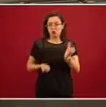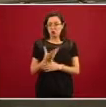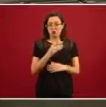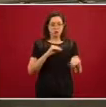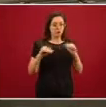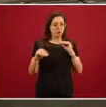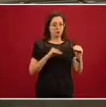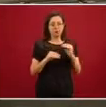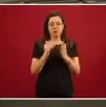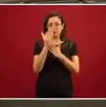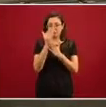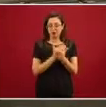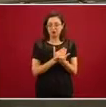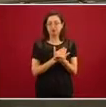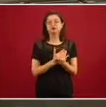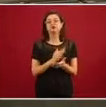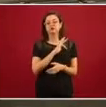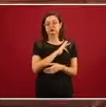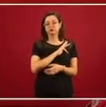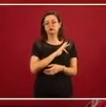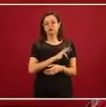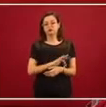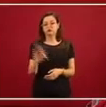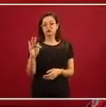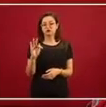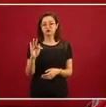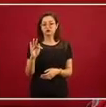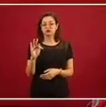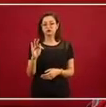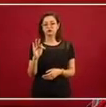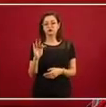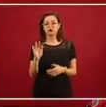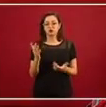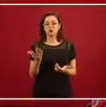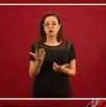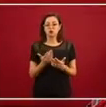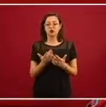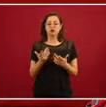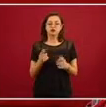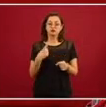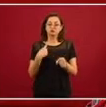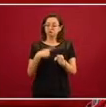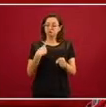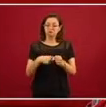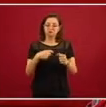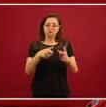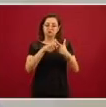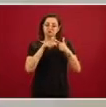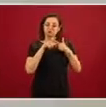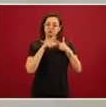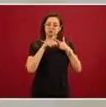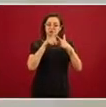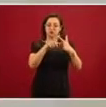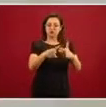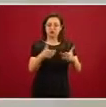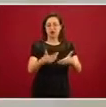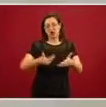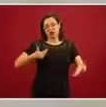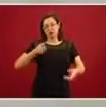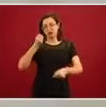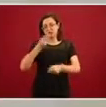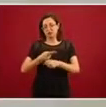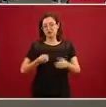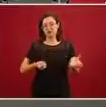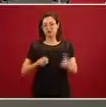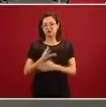And even these municipalities that have no confirmed cases whatsoever, they need to abide by these massive mitigation measures, because